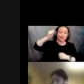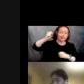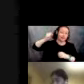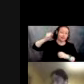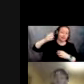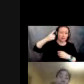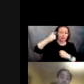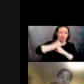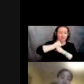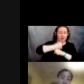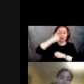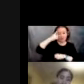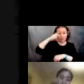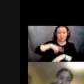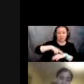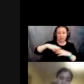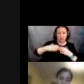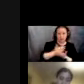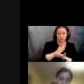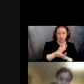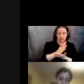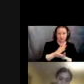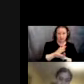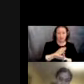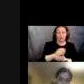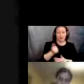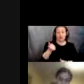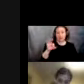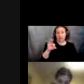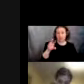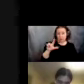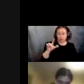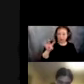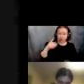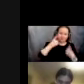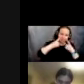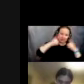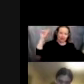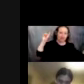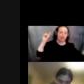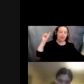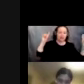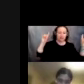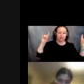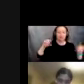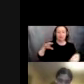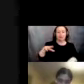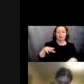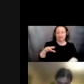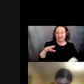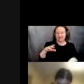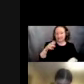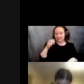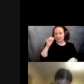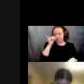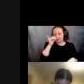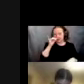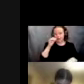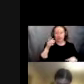time. And so in 1924, that was finally achieved. And incidentally, that same year,